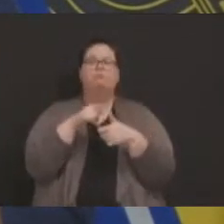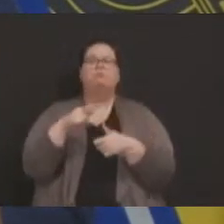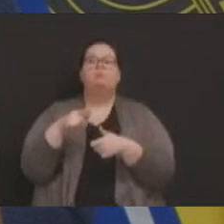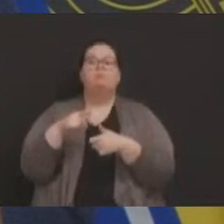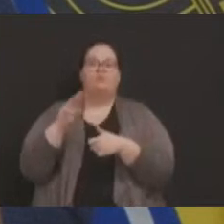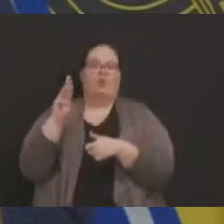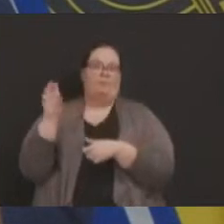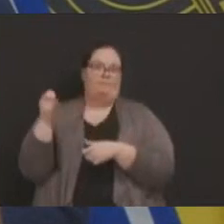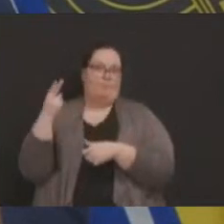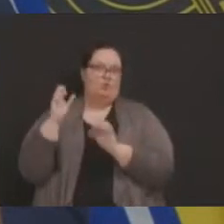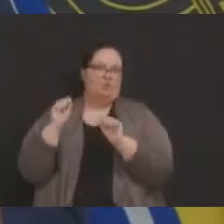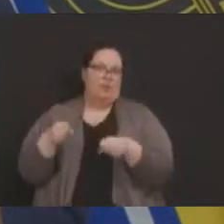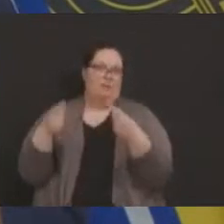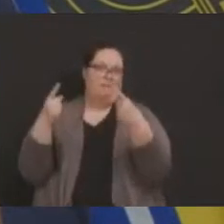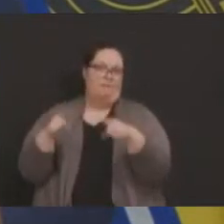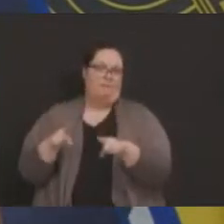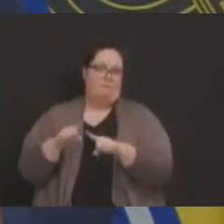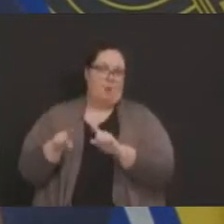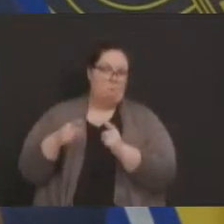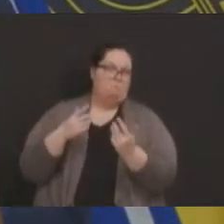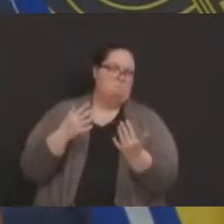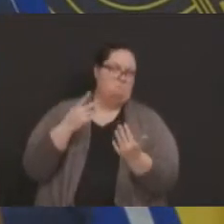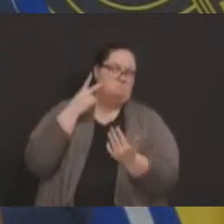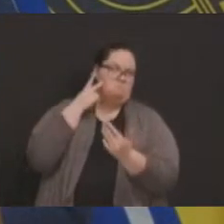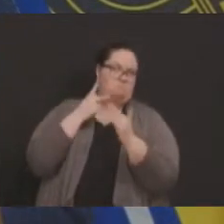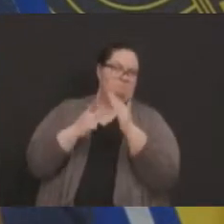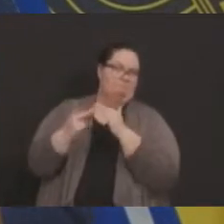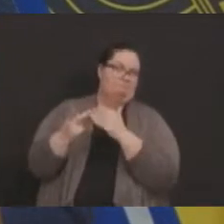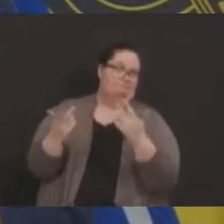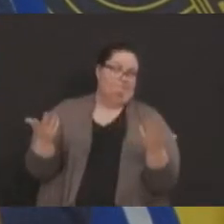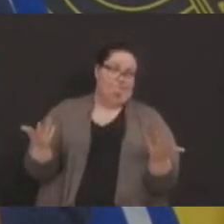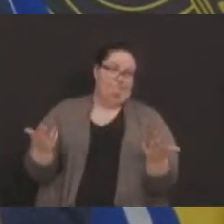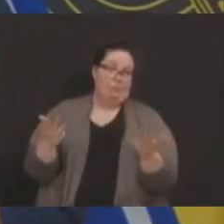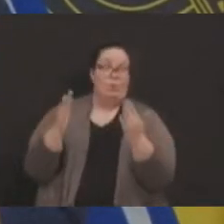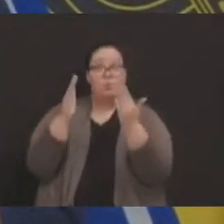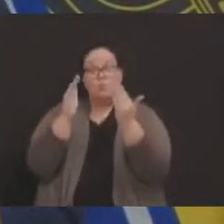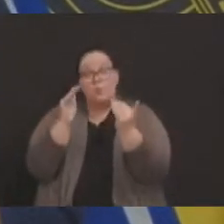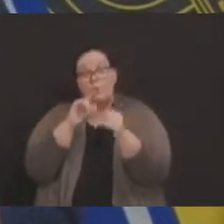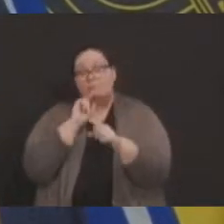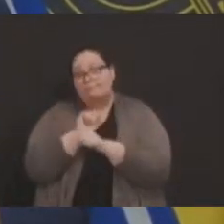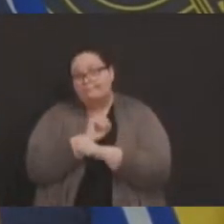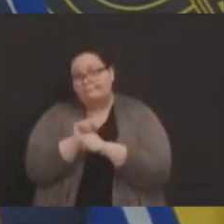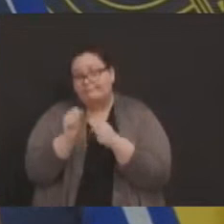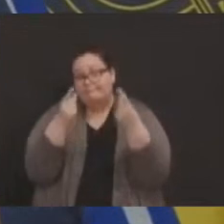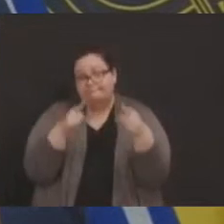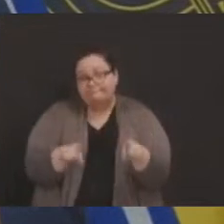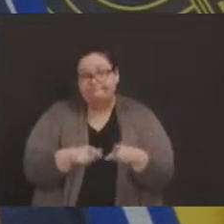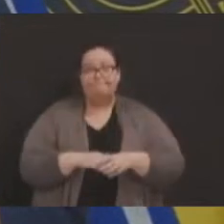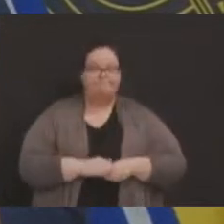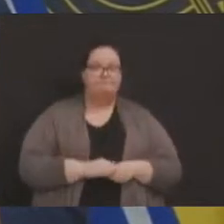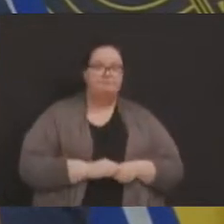and we will certainly ramp up our vaccinations in the month of March to try to fulfill